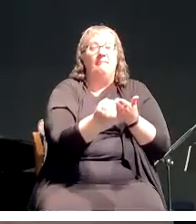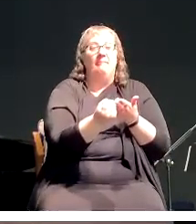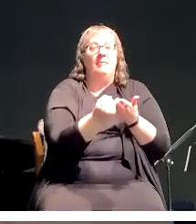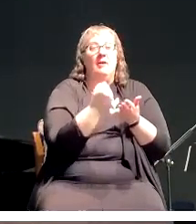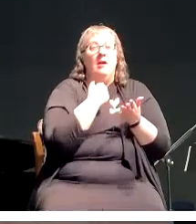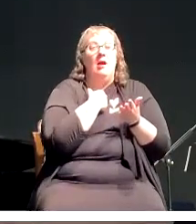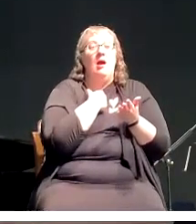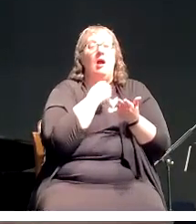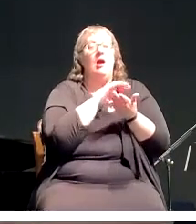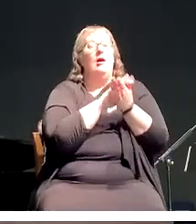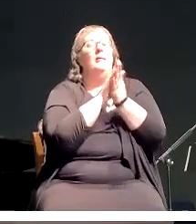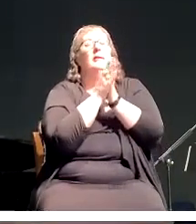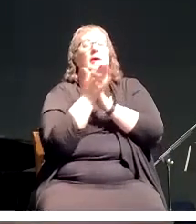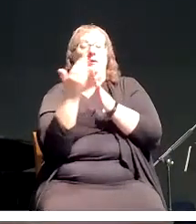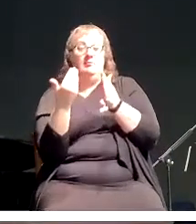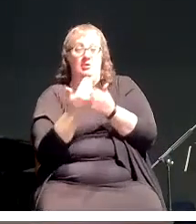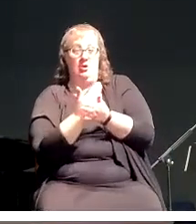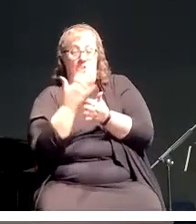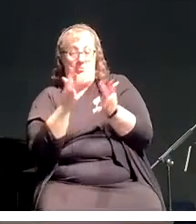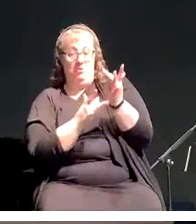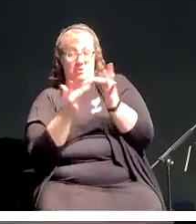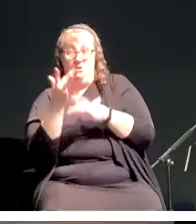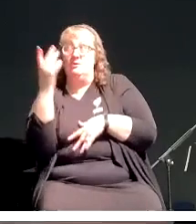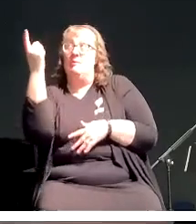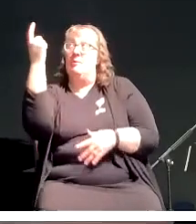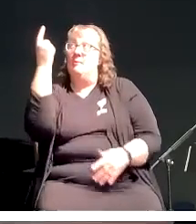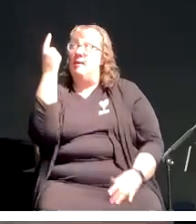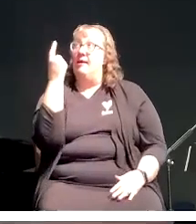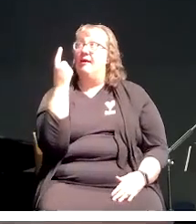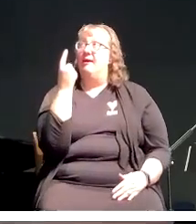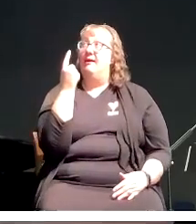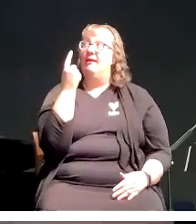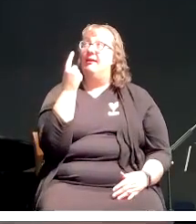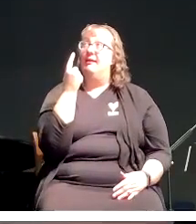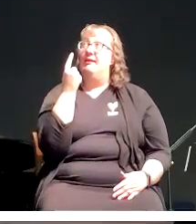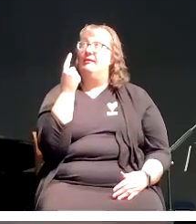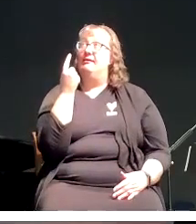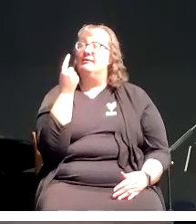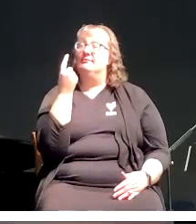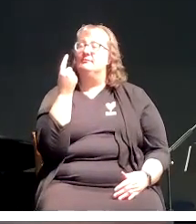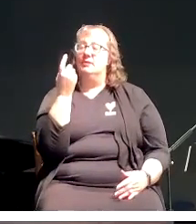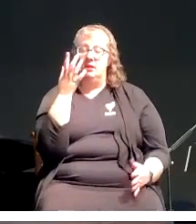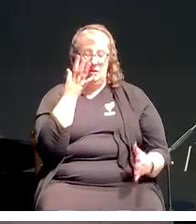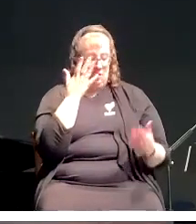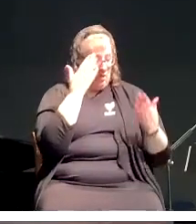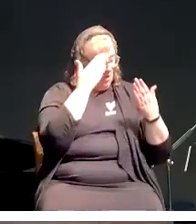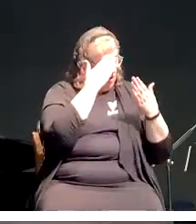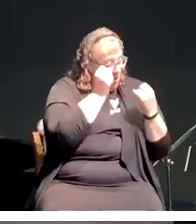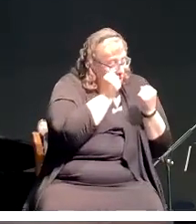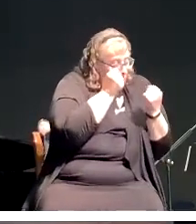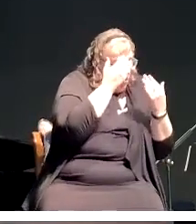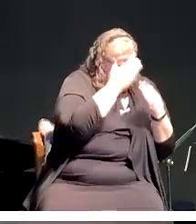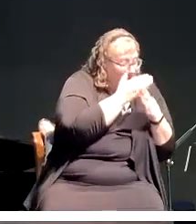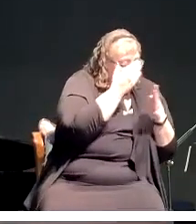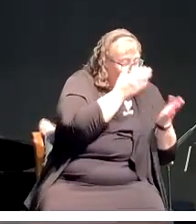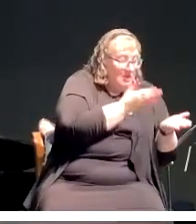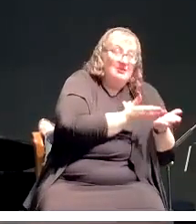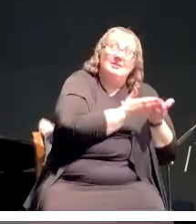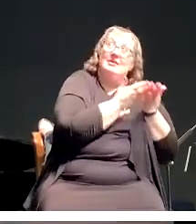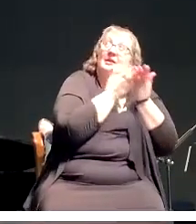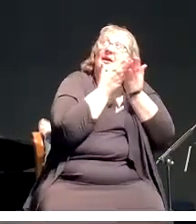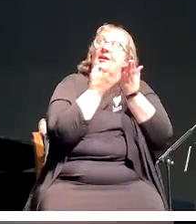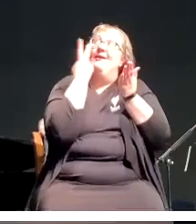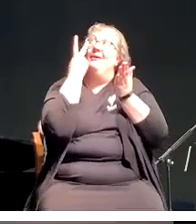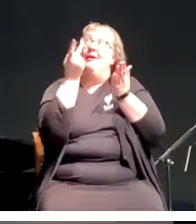made into something new. With Jesus coming back, he brought us out of the cold and darkness and said, look, I am